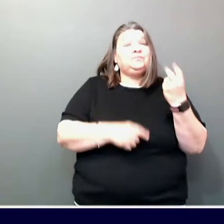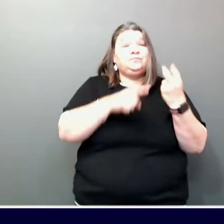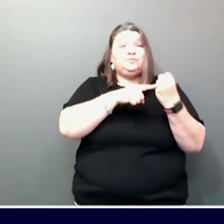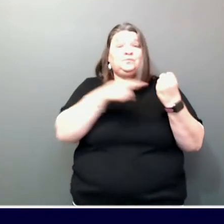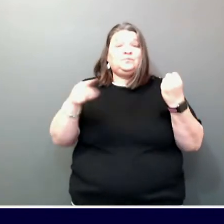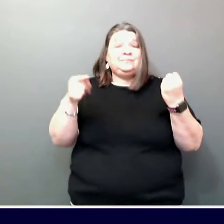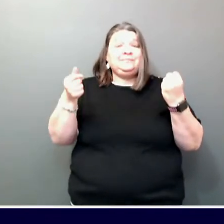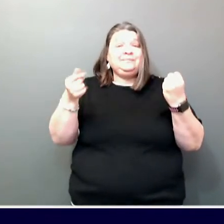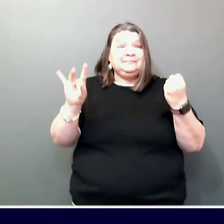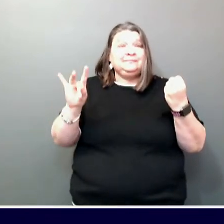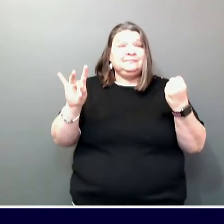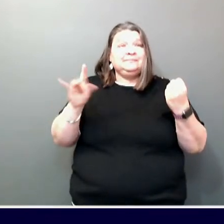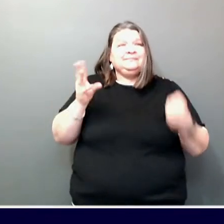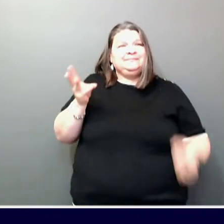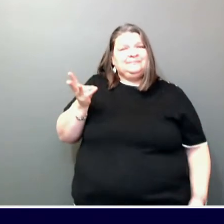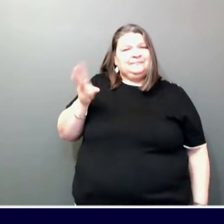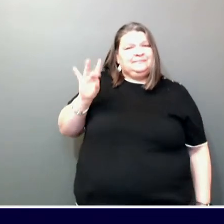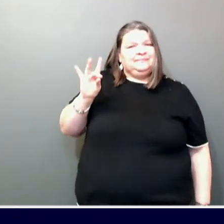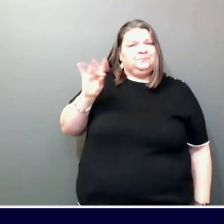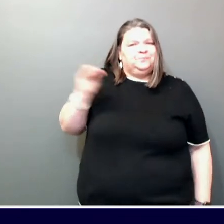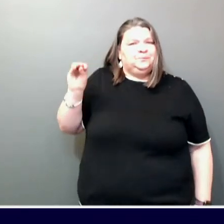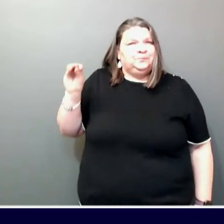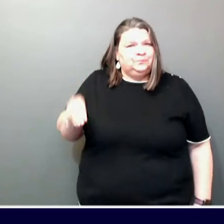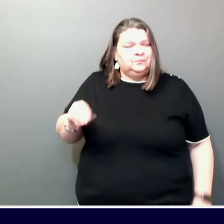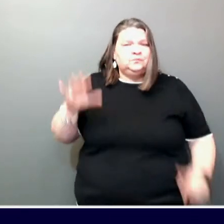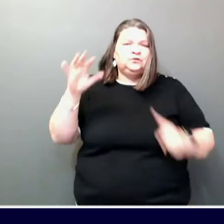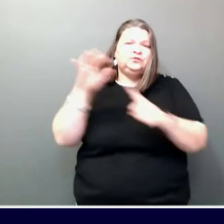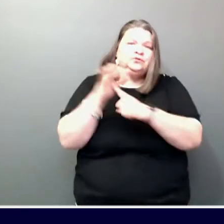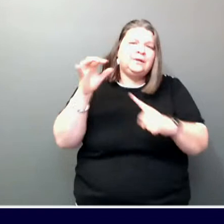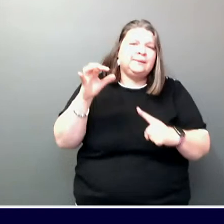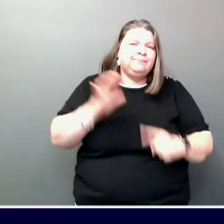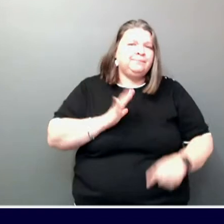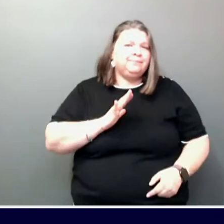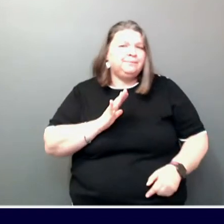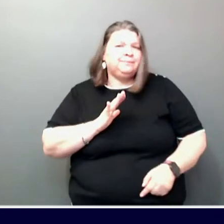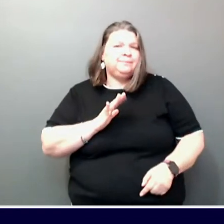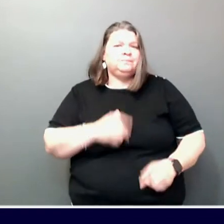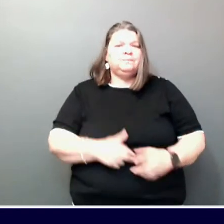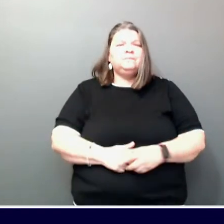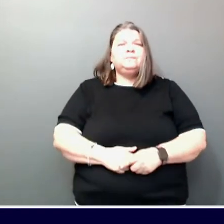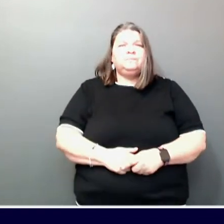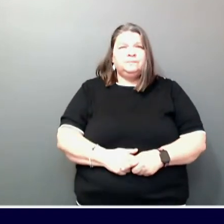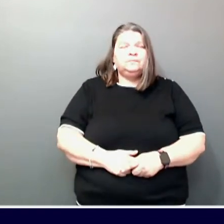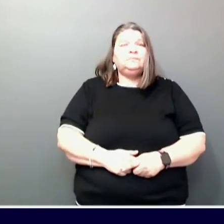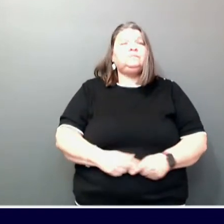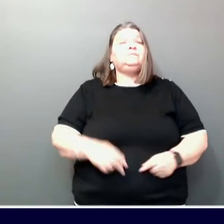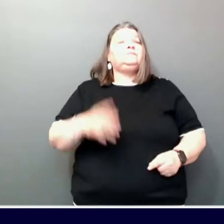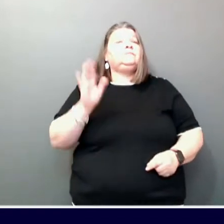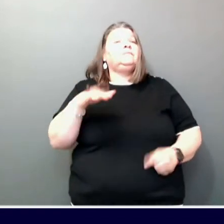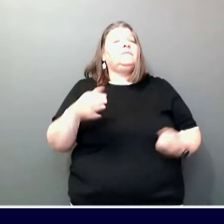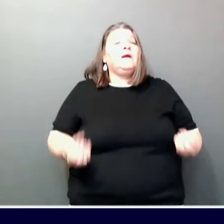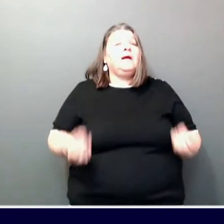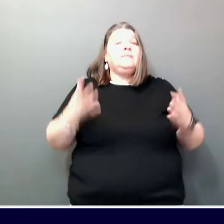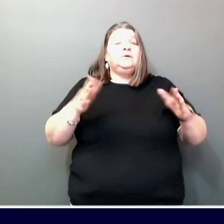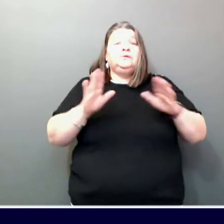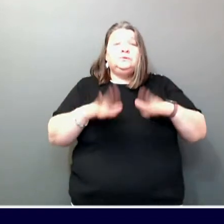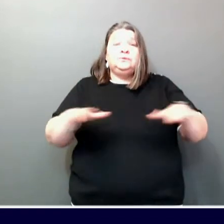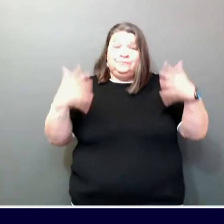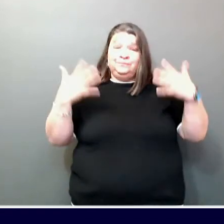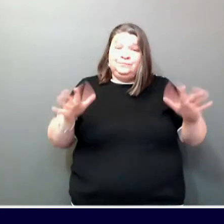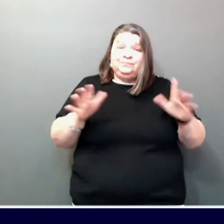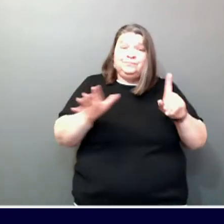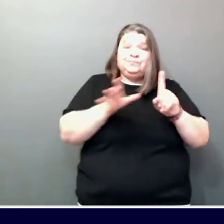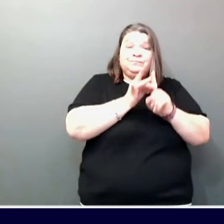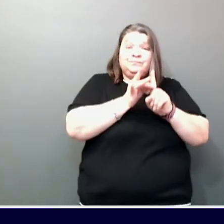couple those numbers with the number of kids who have recently been infected with COVID-19, about